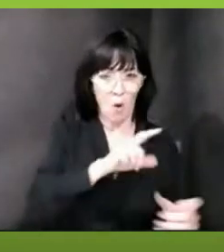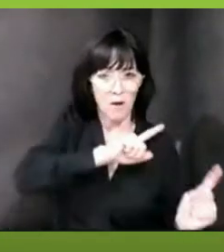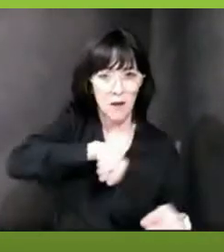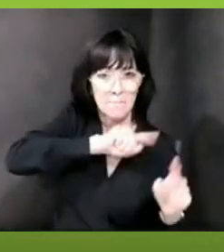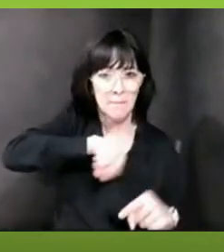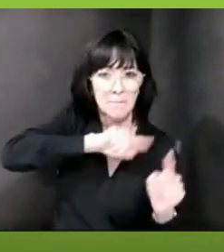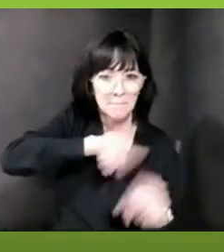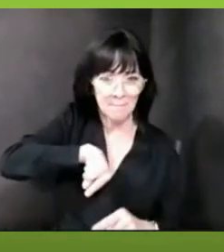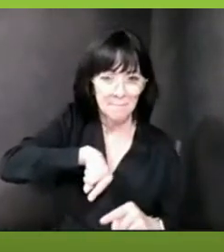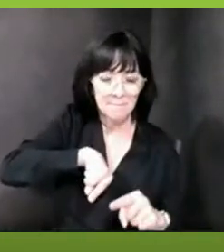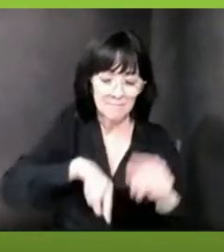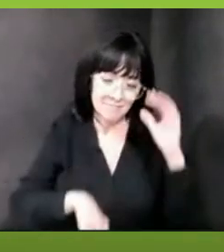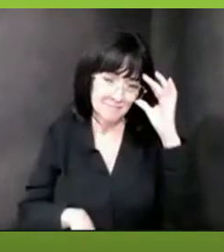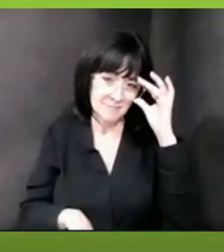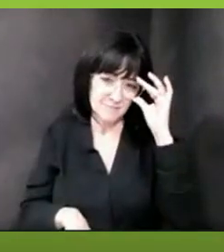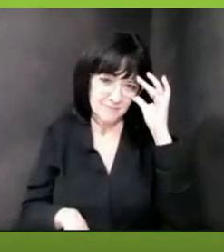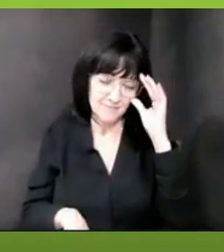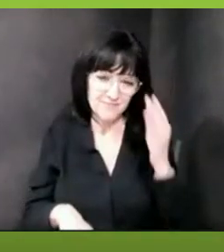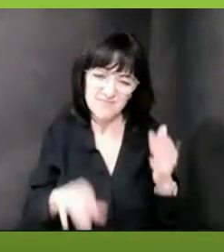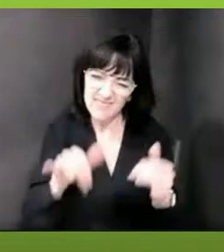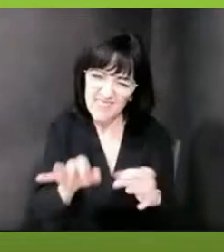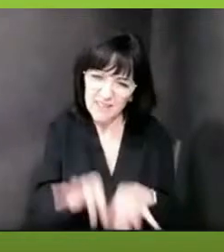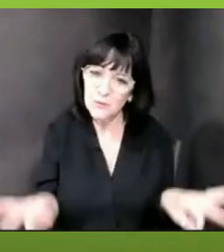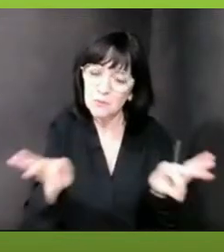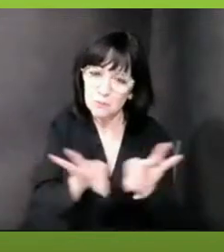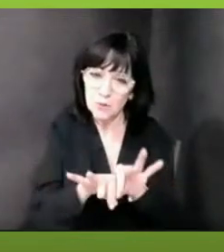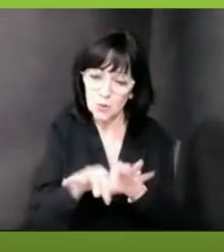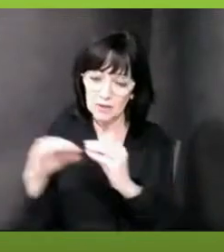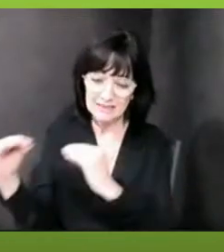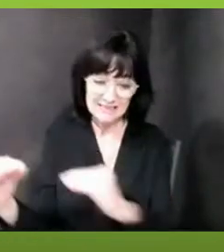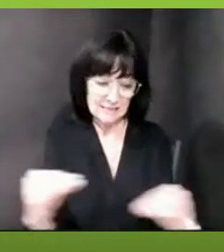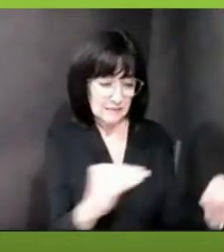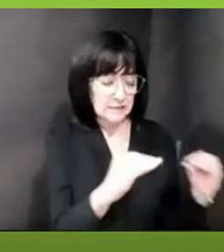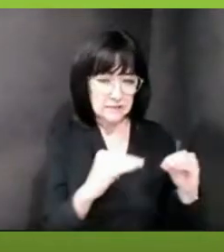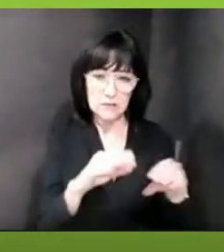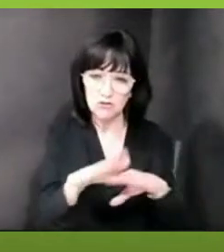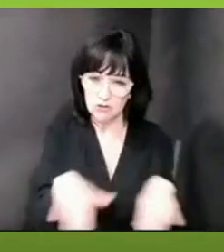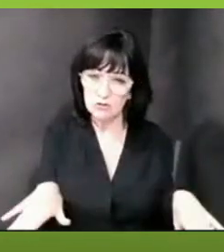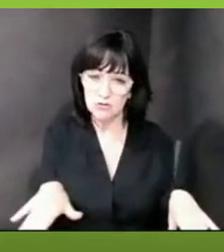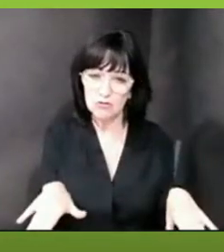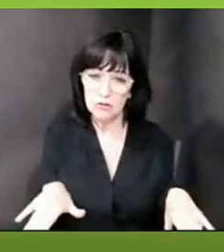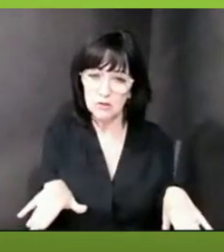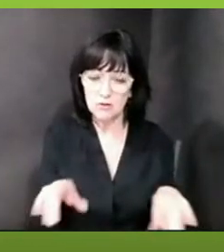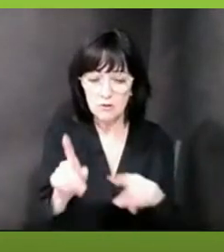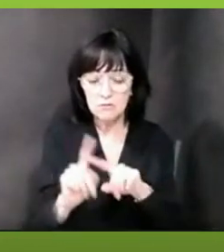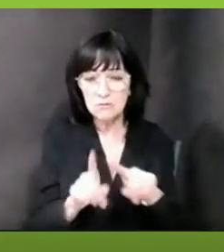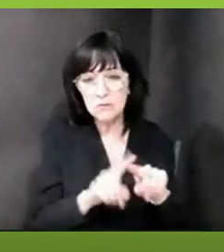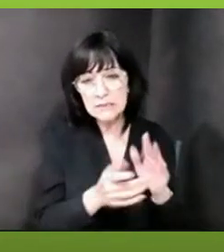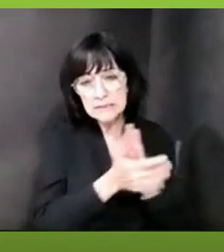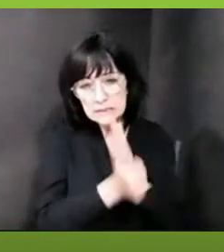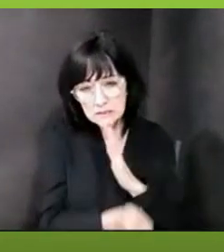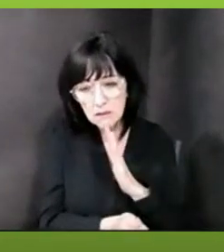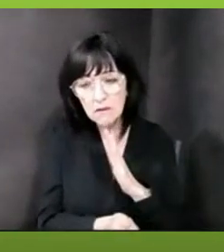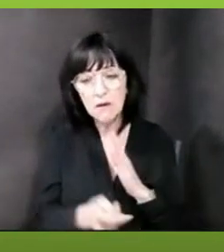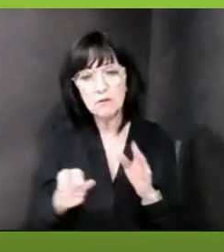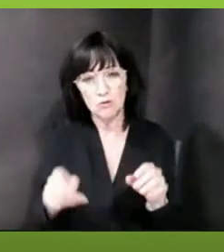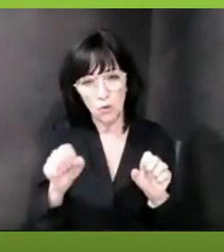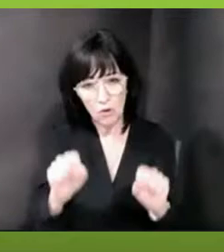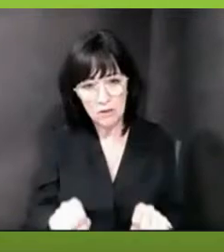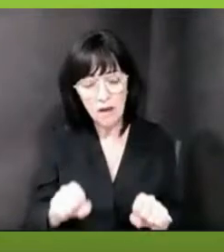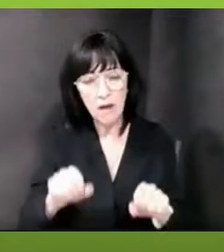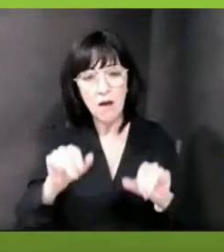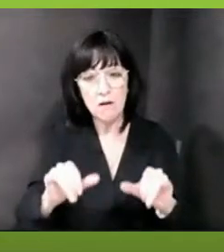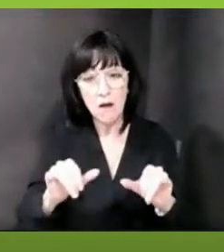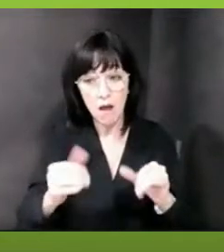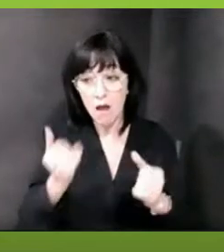So it's important to teach them those executive skills that we talk about so they can be resilient. So we use programs like I